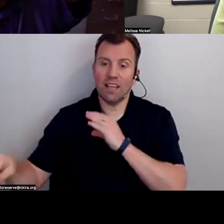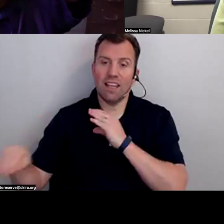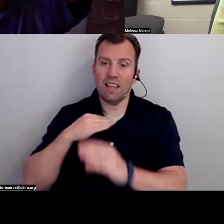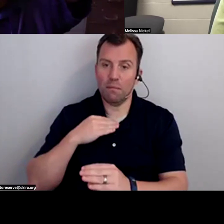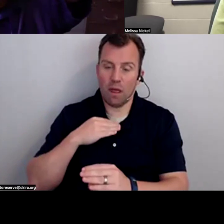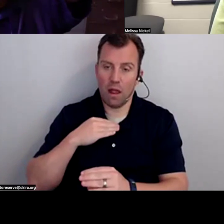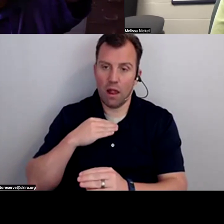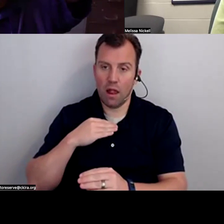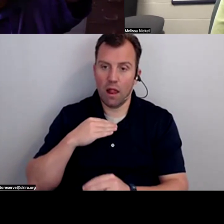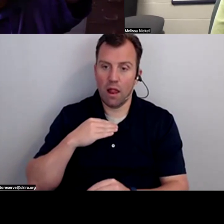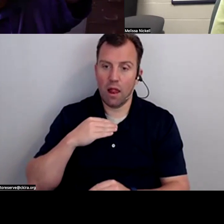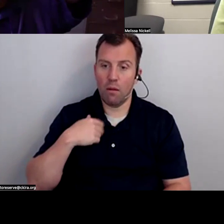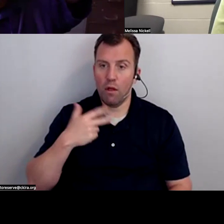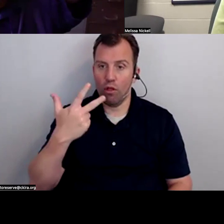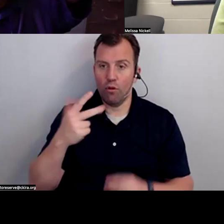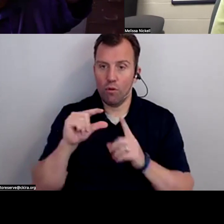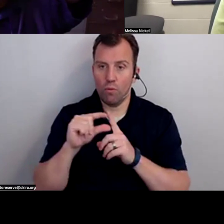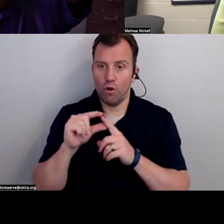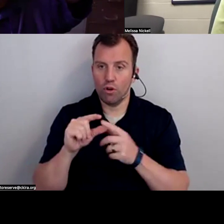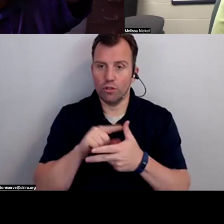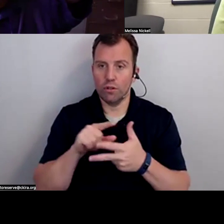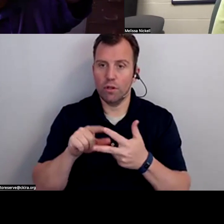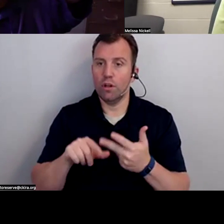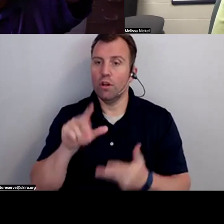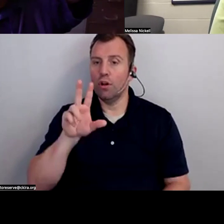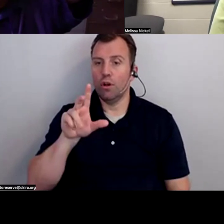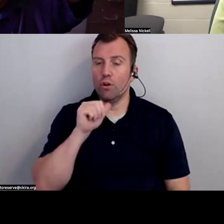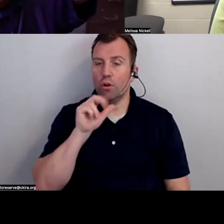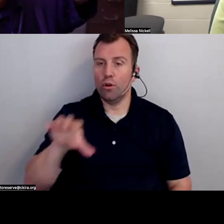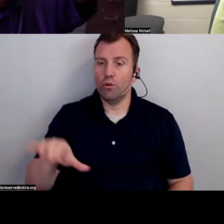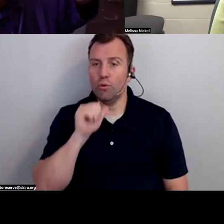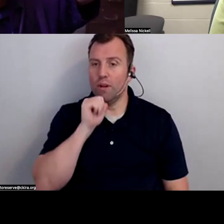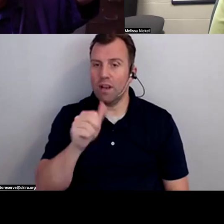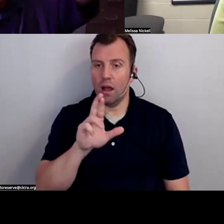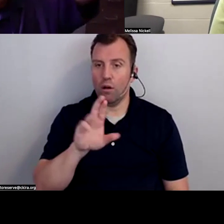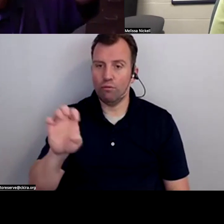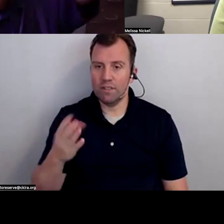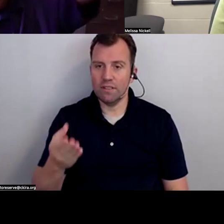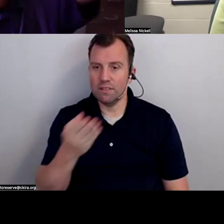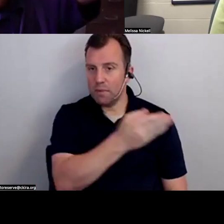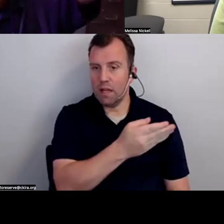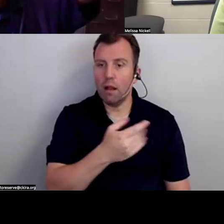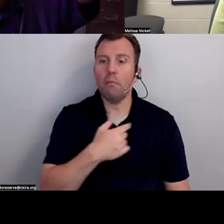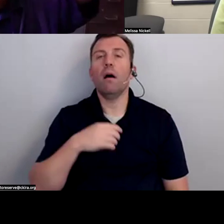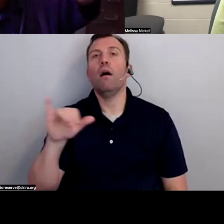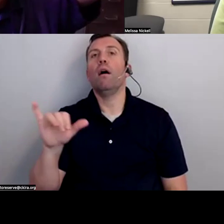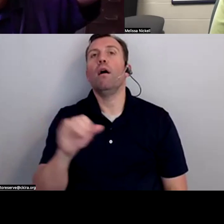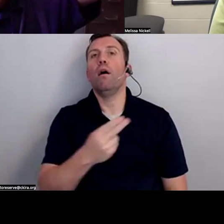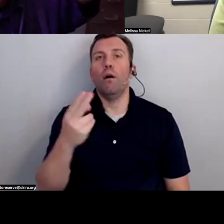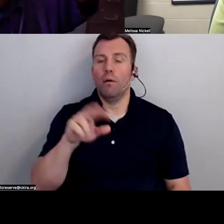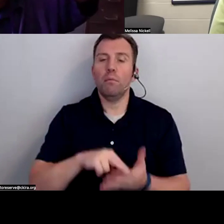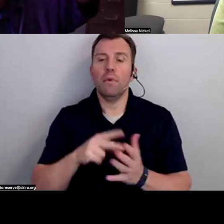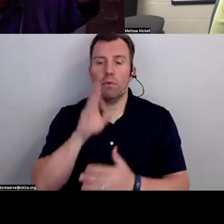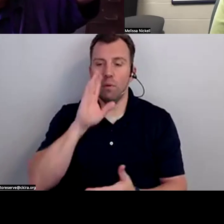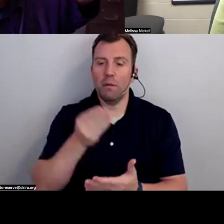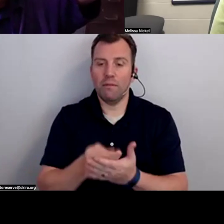had 3 words in it. It just said, do not resubmit. Yeah. So I said, oh, okay, I guess that means it's going to be funded. But